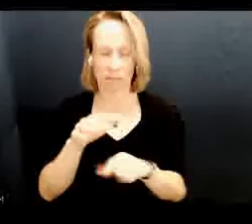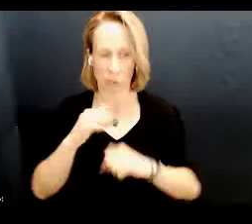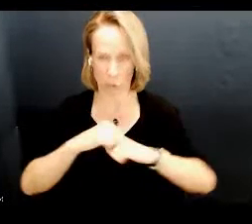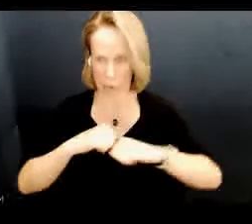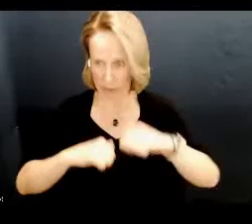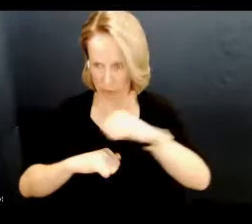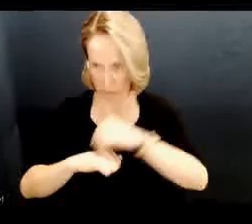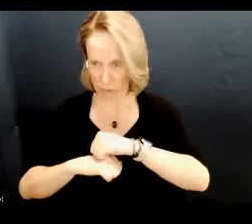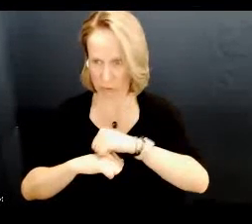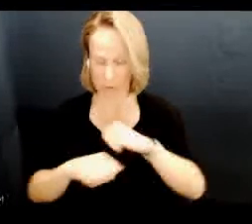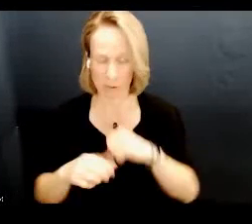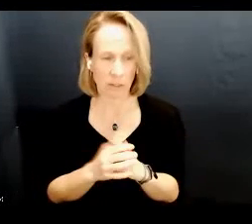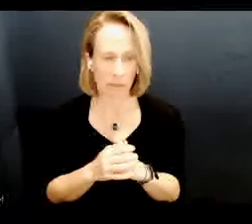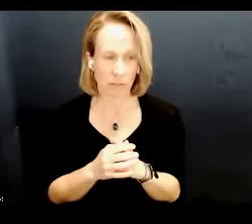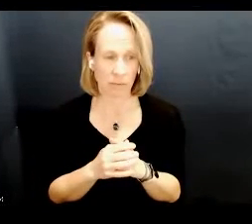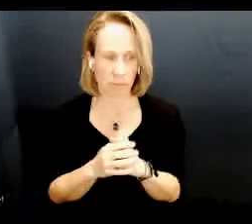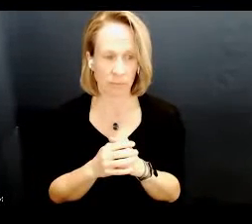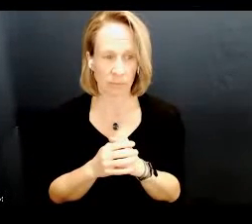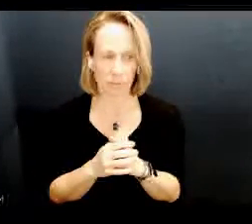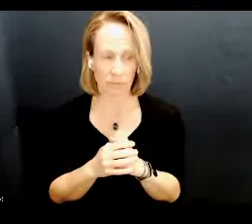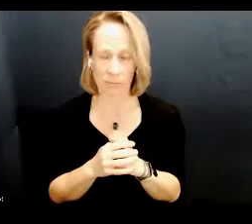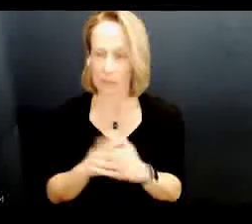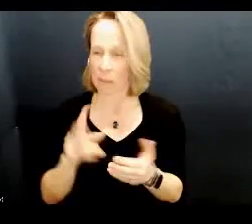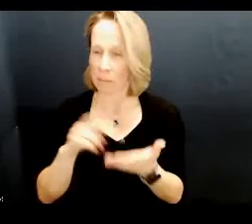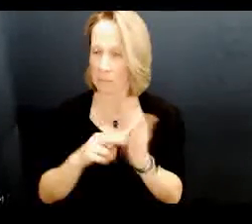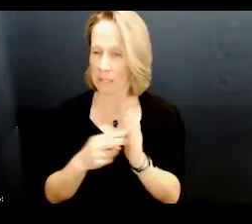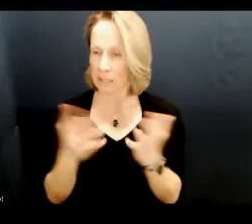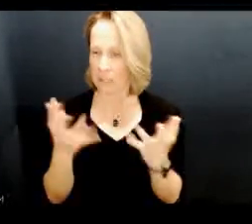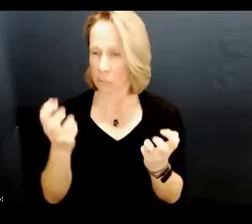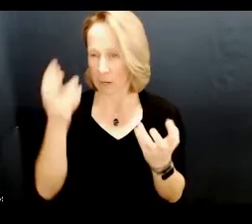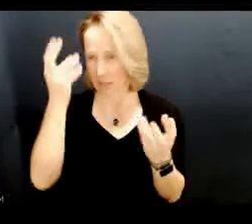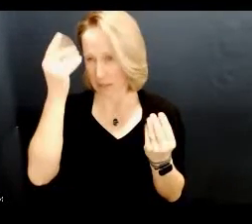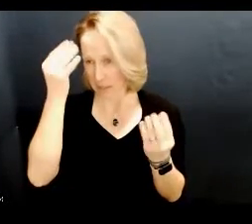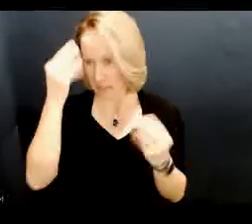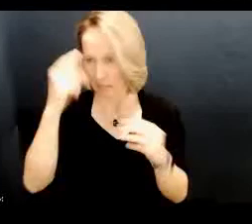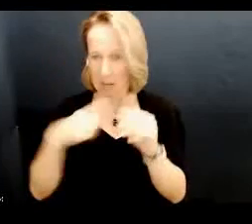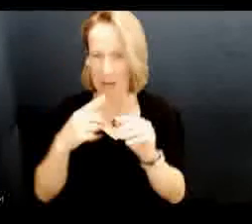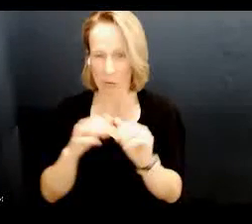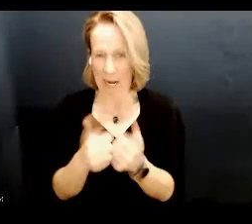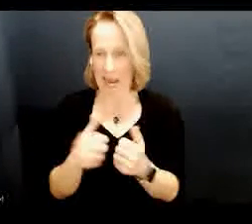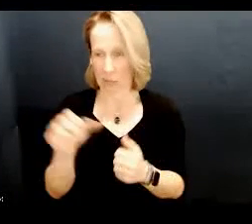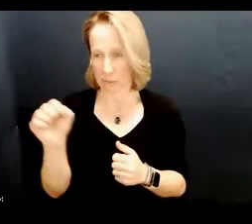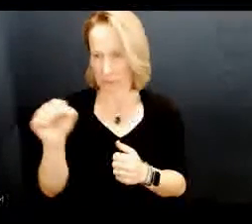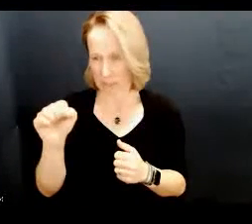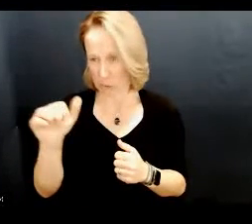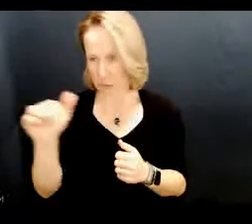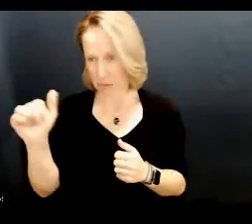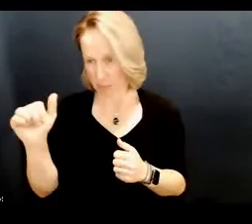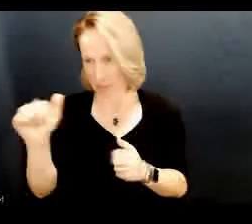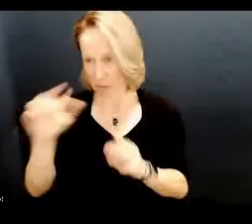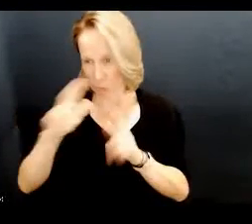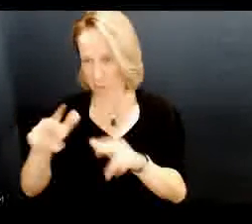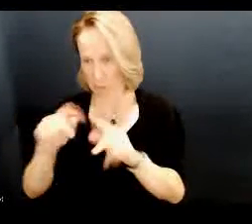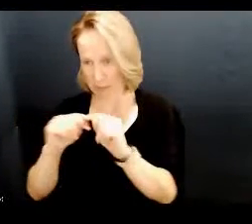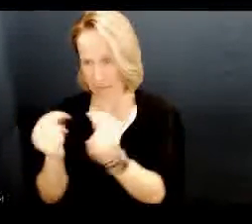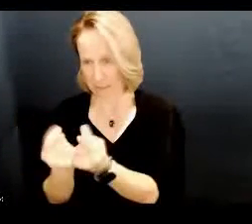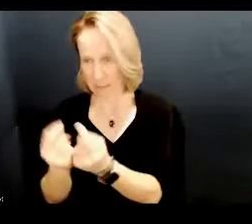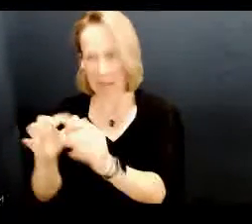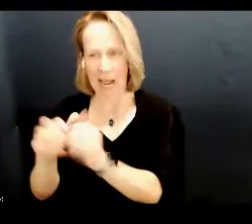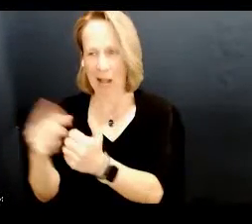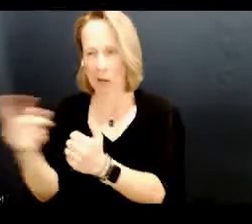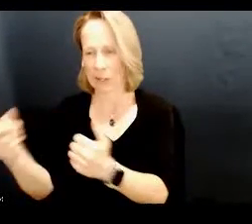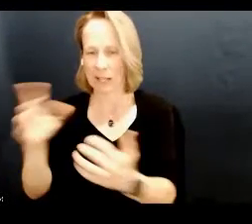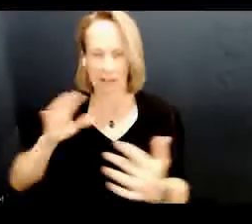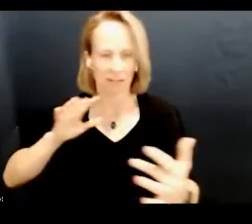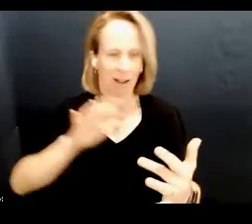framework, we want to think about how is the sexual assault response team reaching the last girl. And so if you've